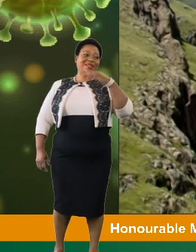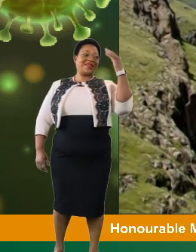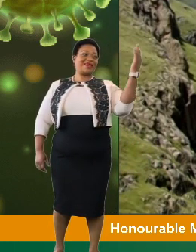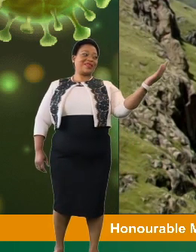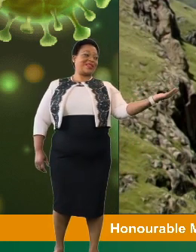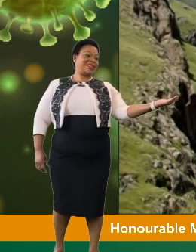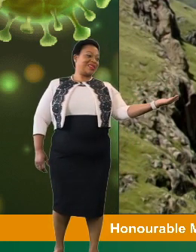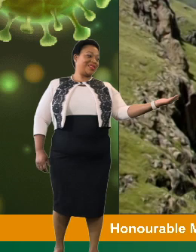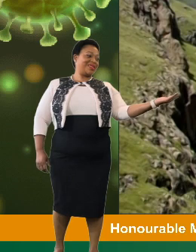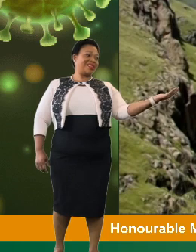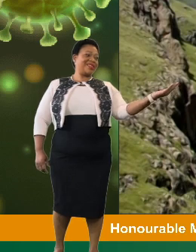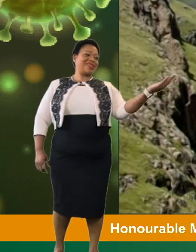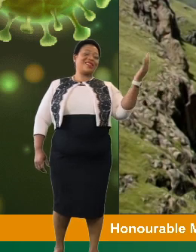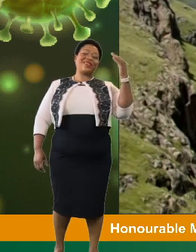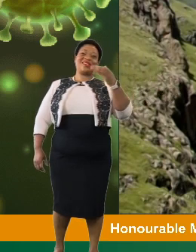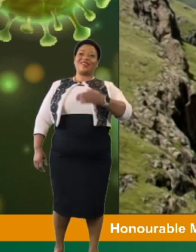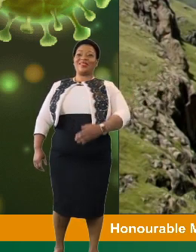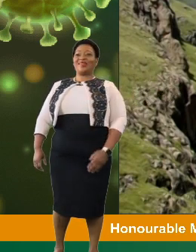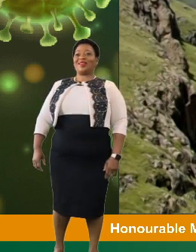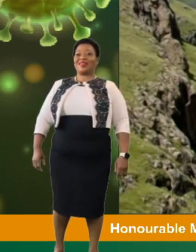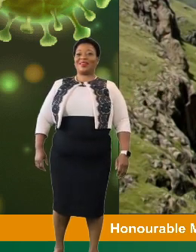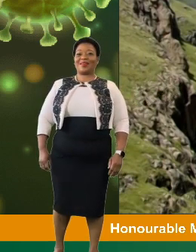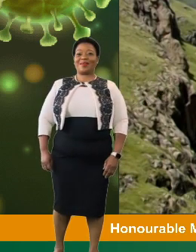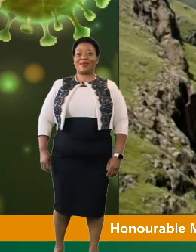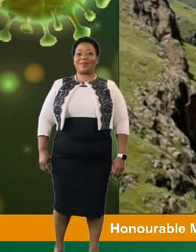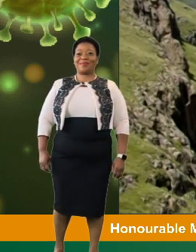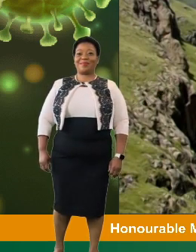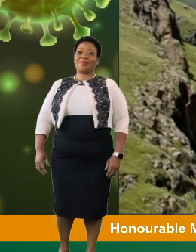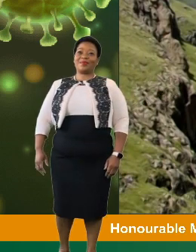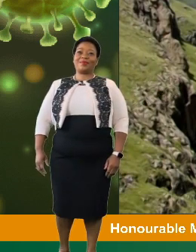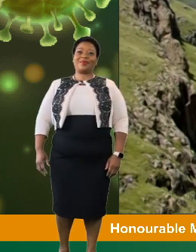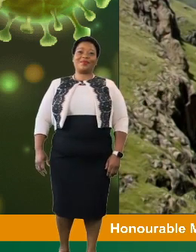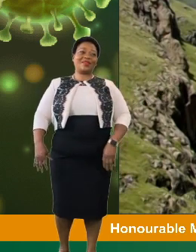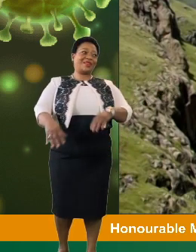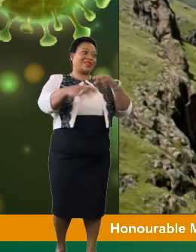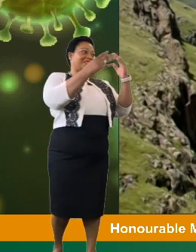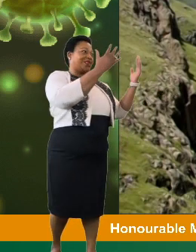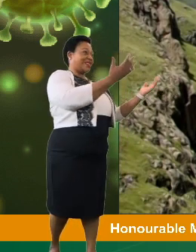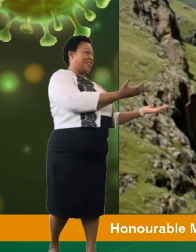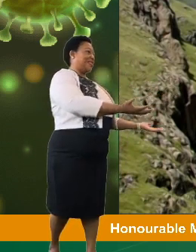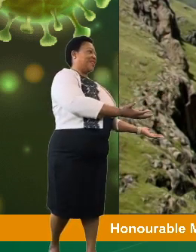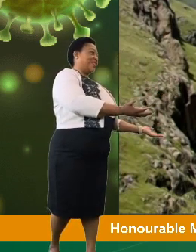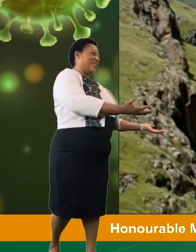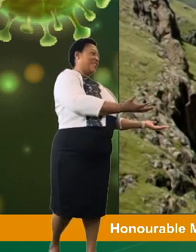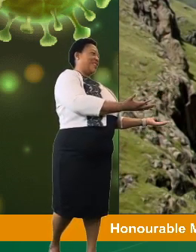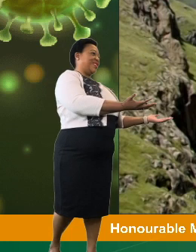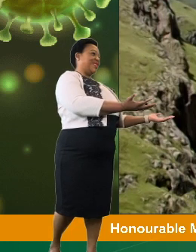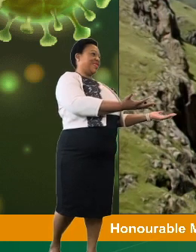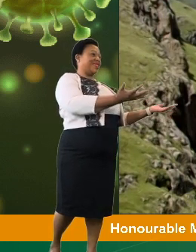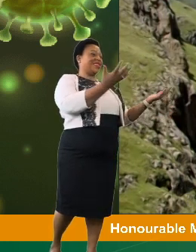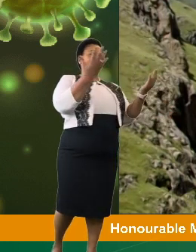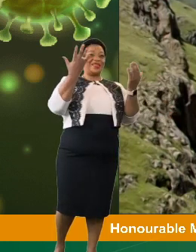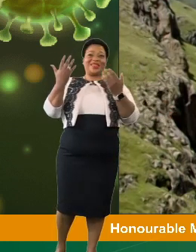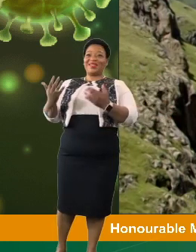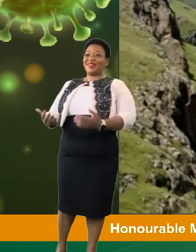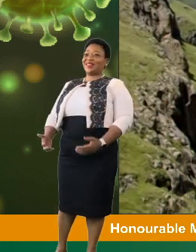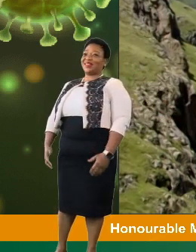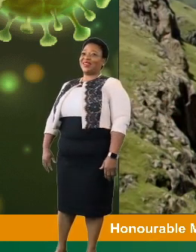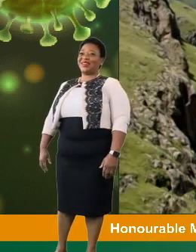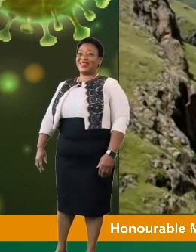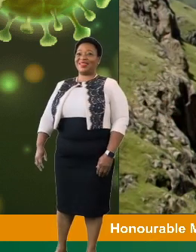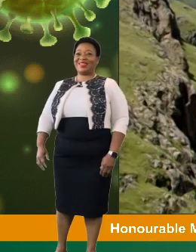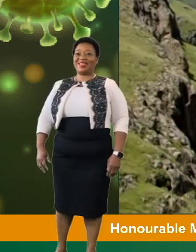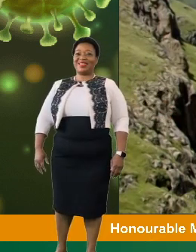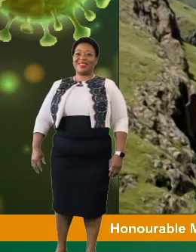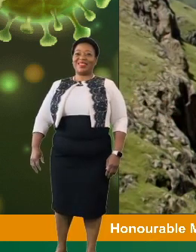of inquiries on UIF. Fortunately, we have the Department of Labor here, but we don't have UIF here. So it